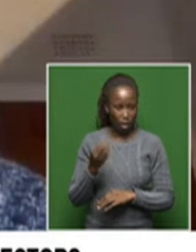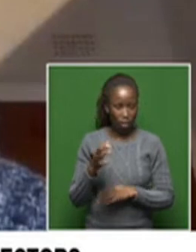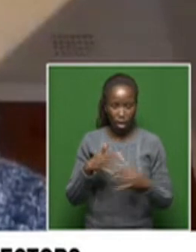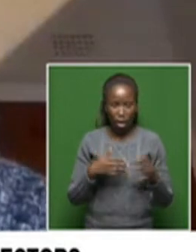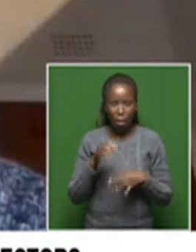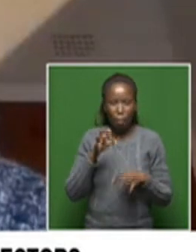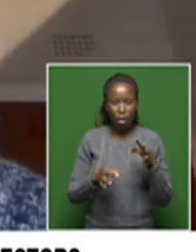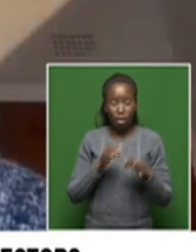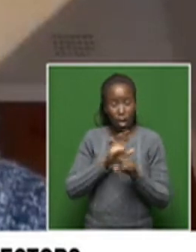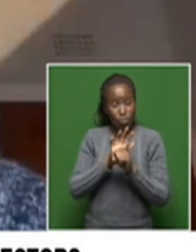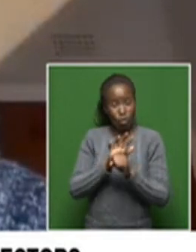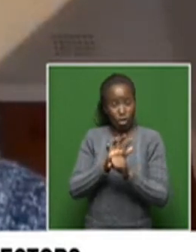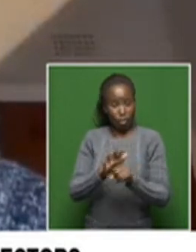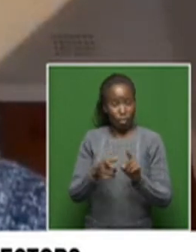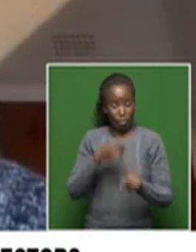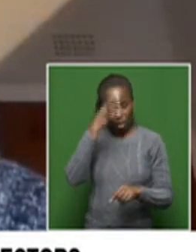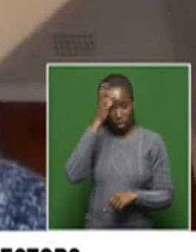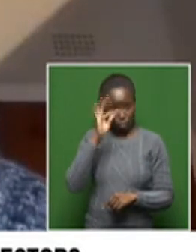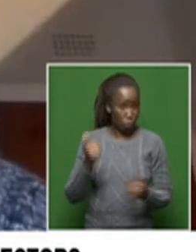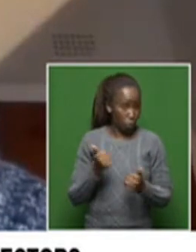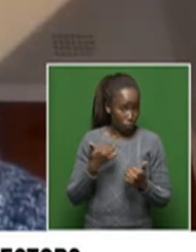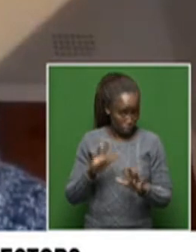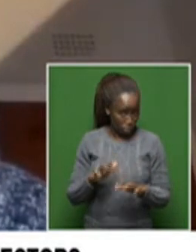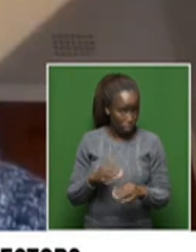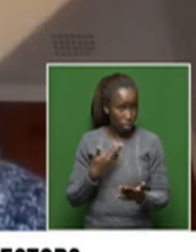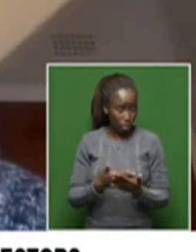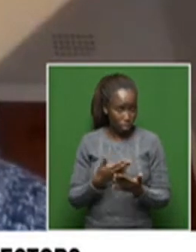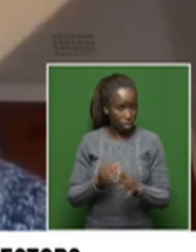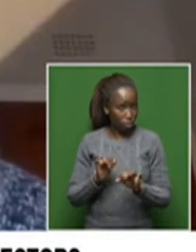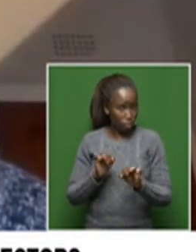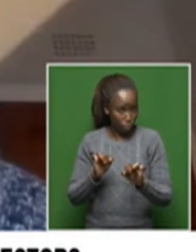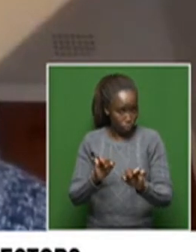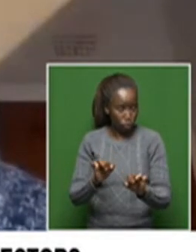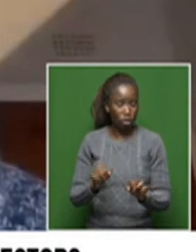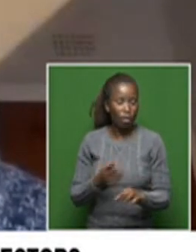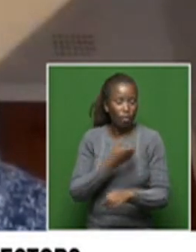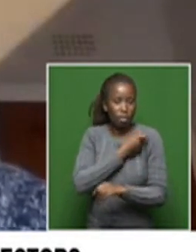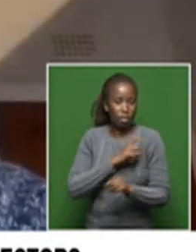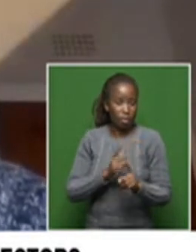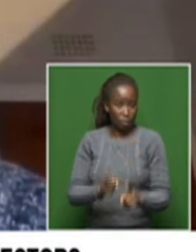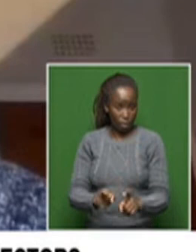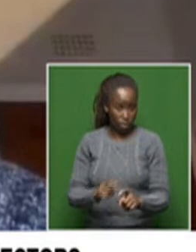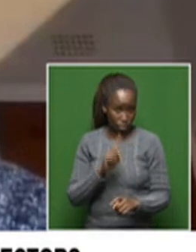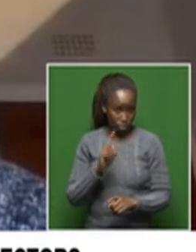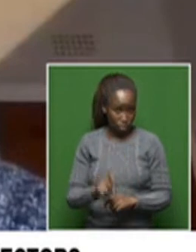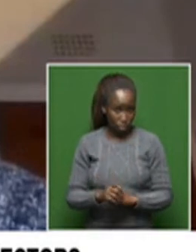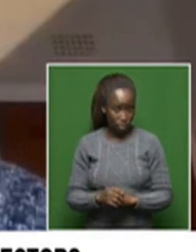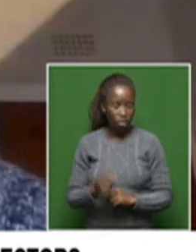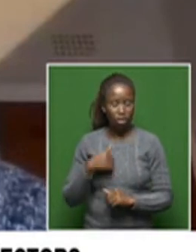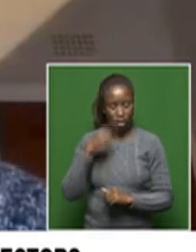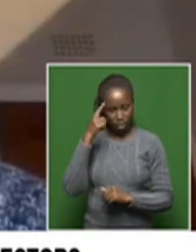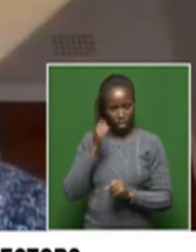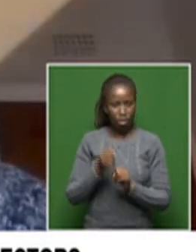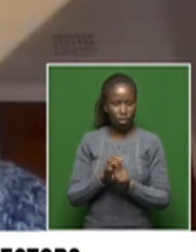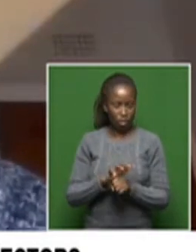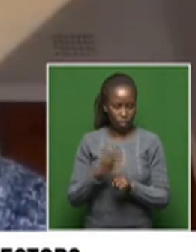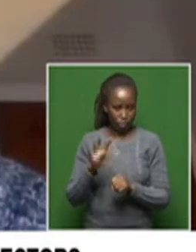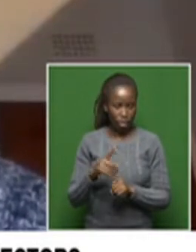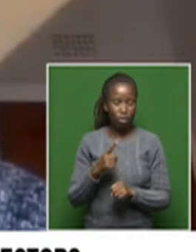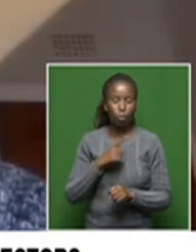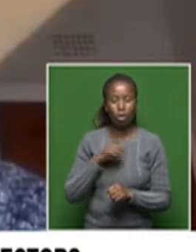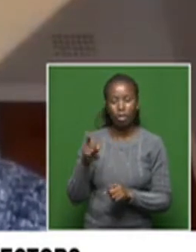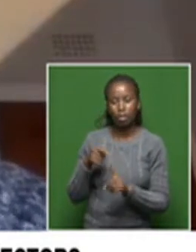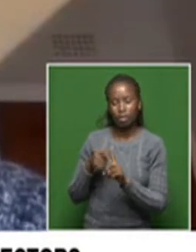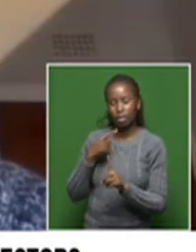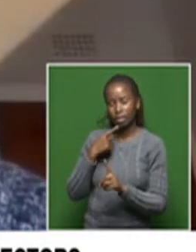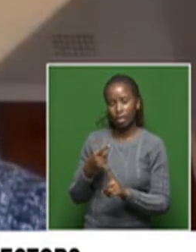from government bring boards to bear and regulator to push through vaccines faster? And I think that she has covered us by saying that we are